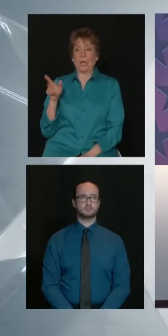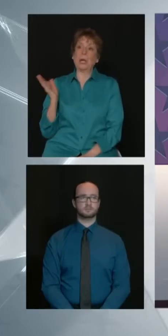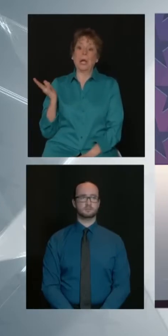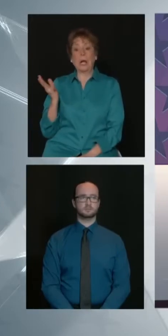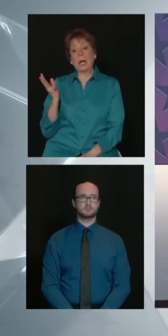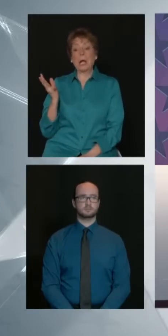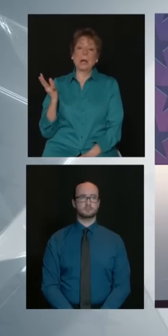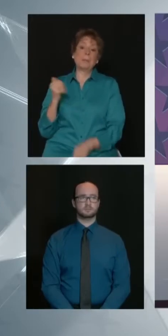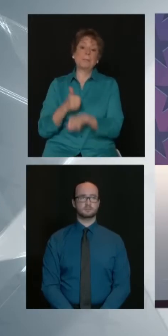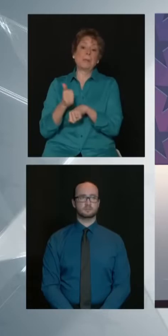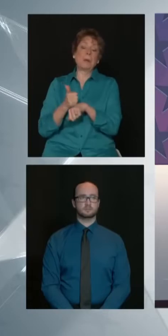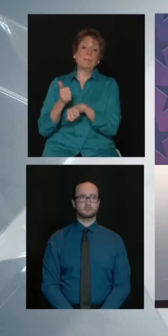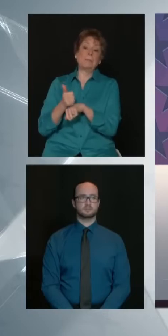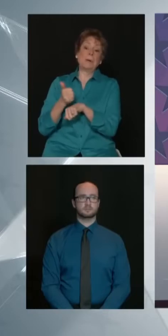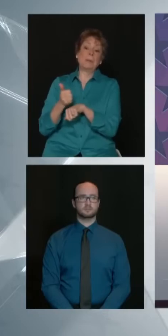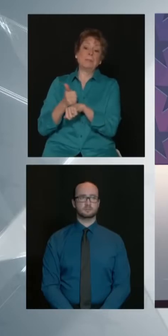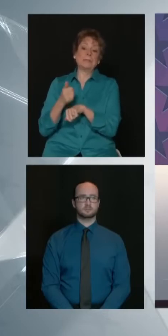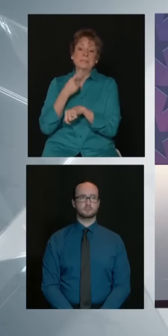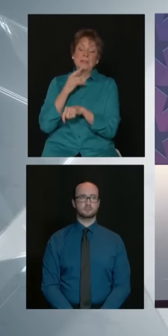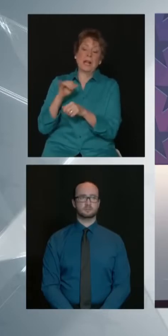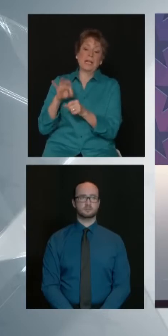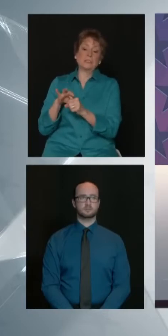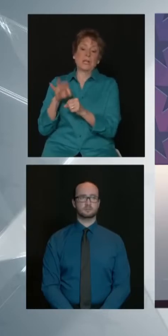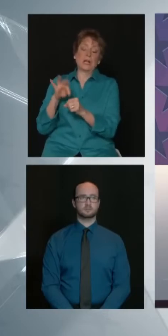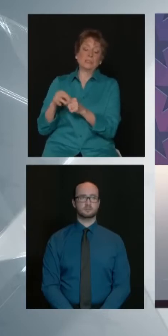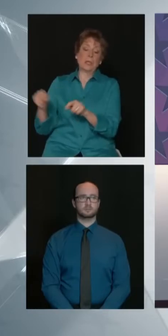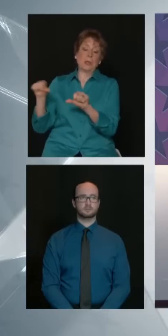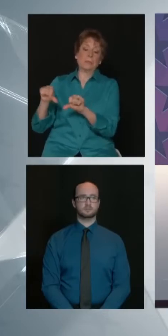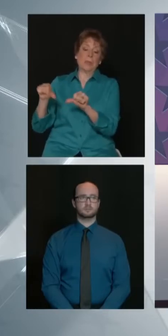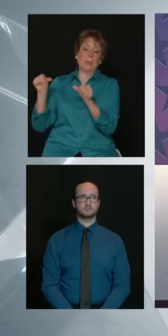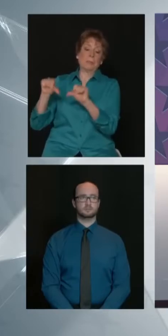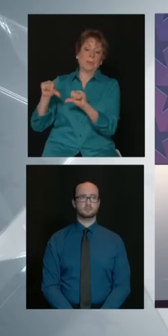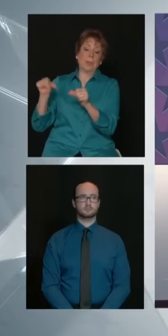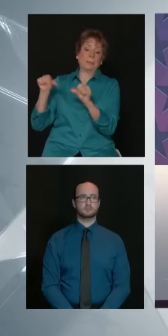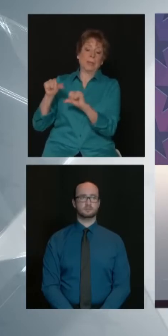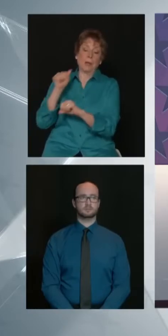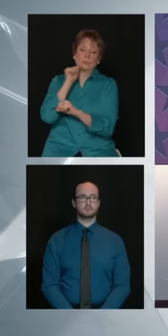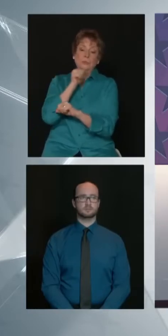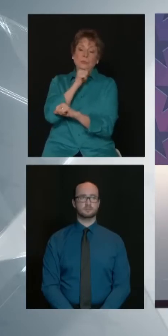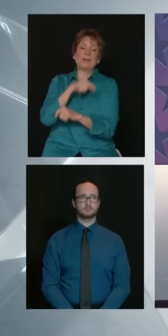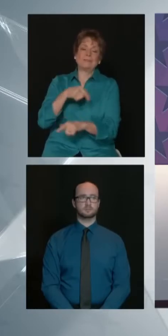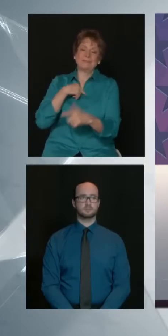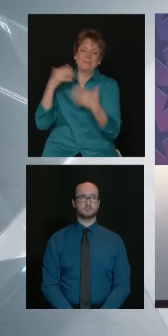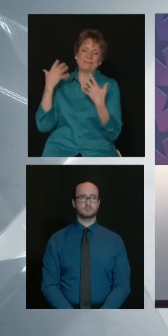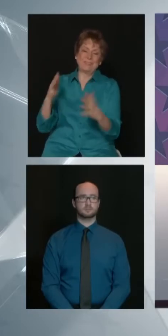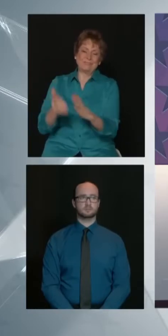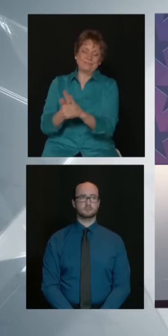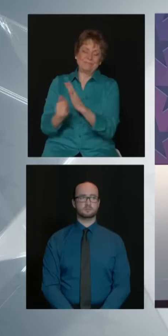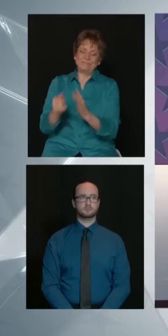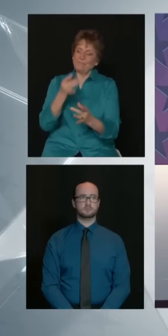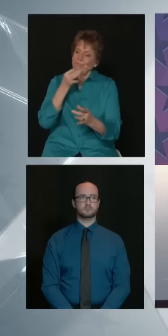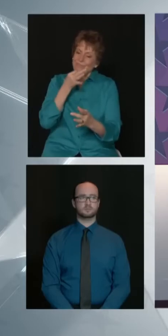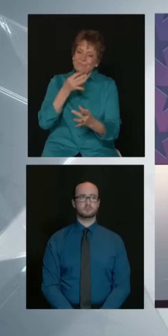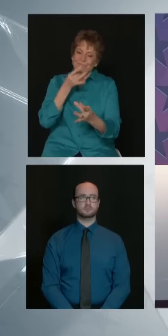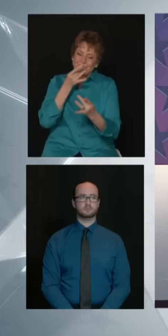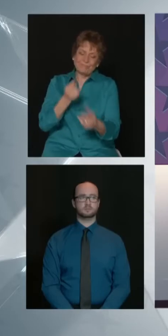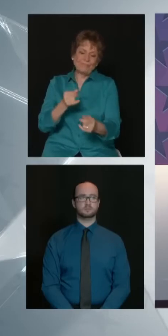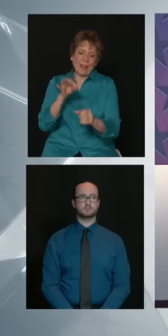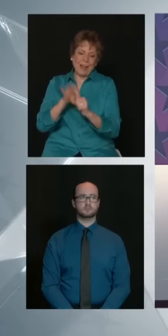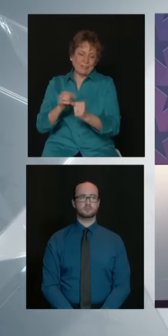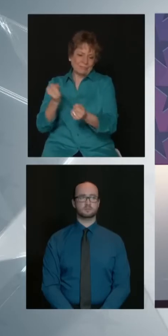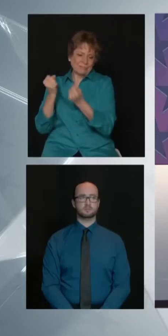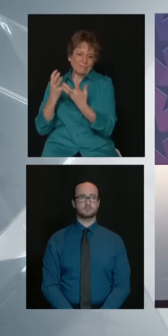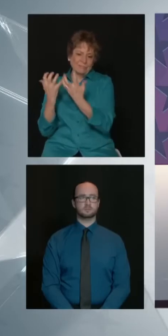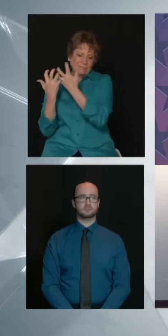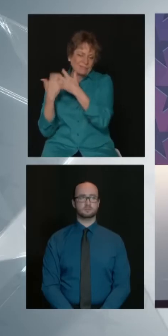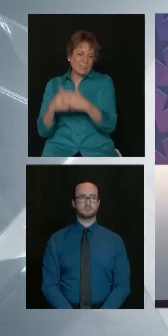do elections well in the state of Arizona. And, you know, folks, it's got to stop. I encourage you to vote. Our democracy